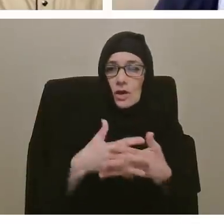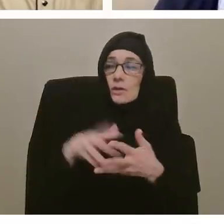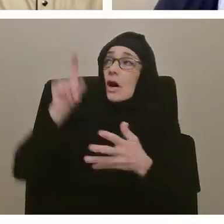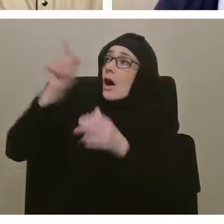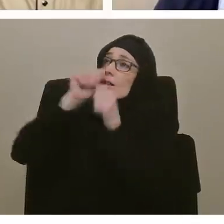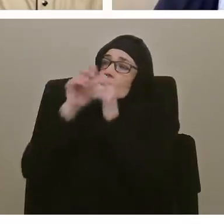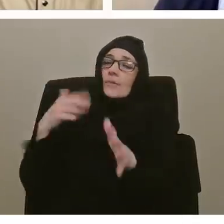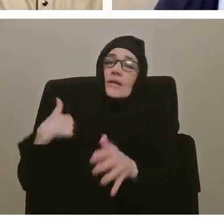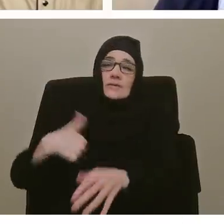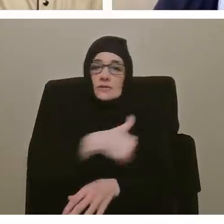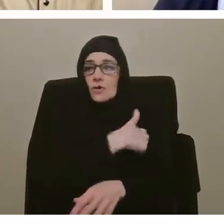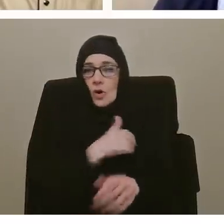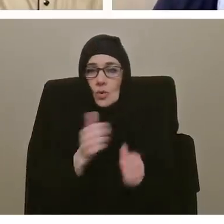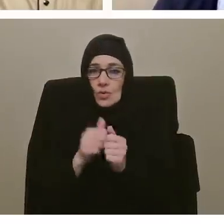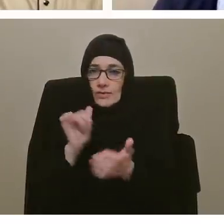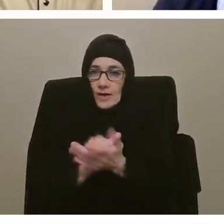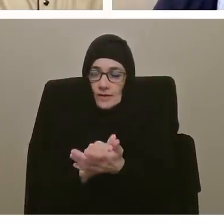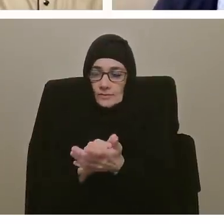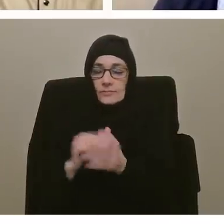all with that, ya Rabbil Alameen.